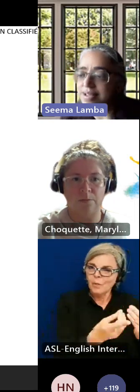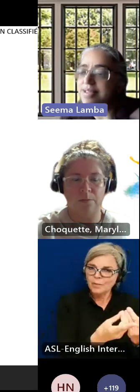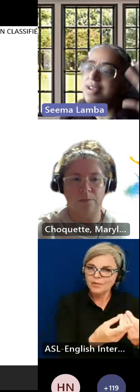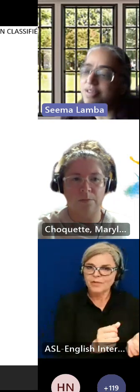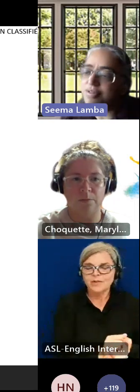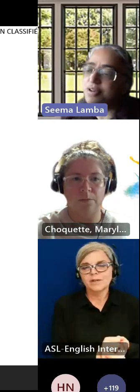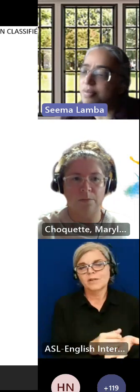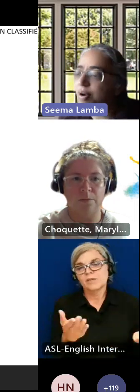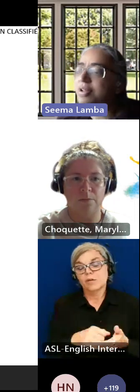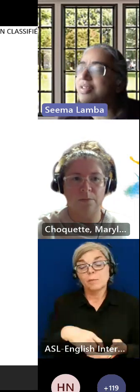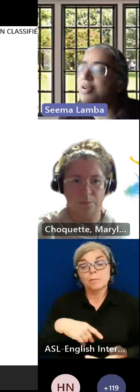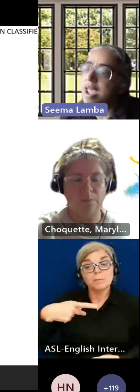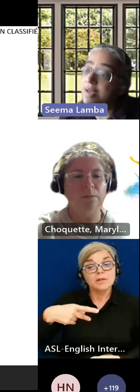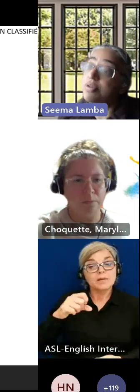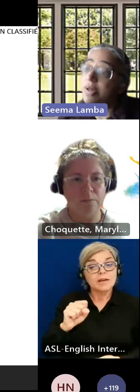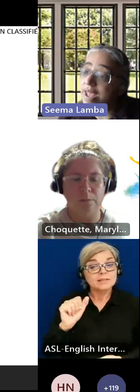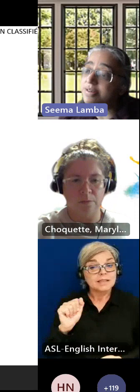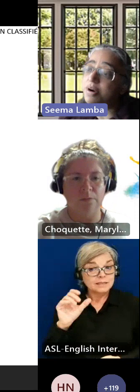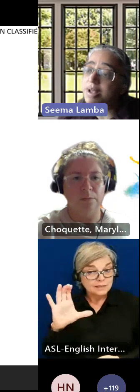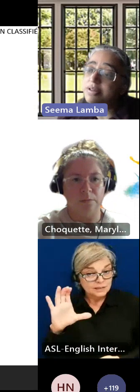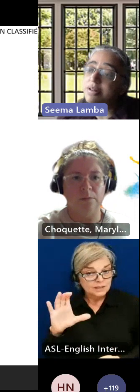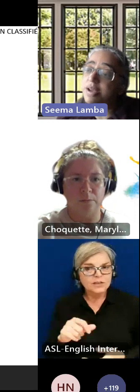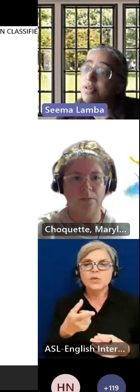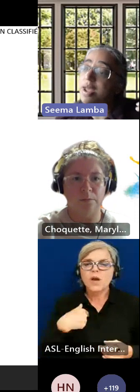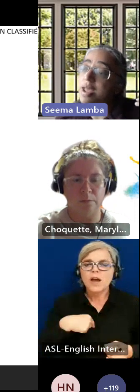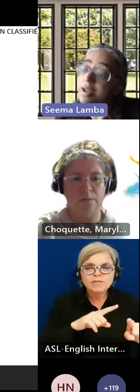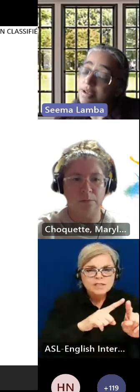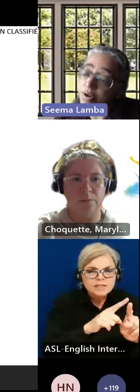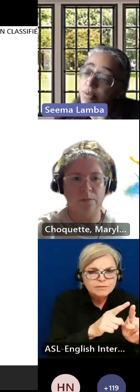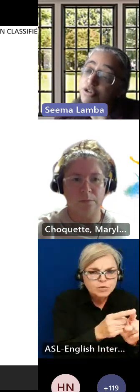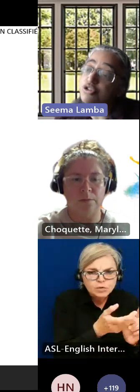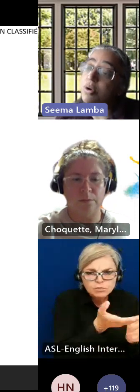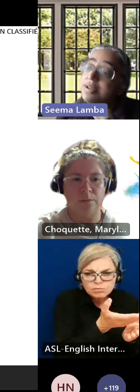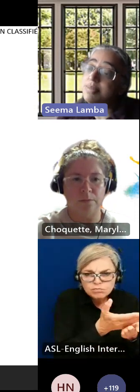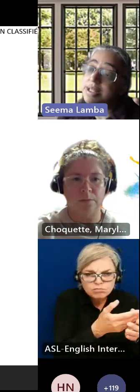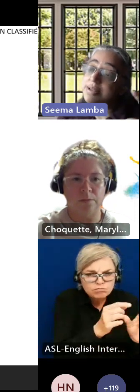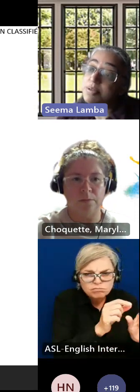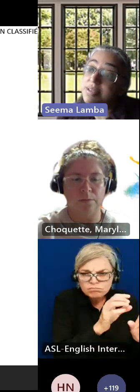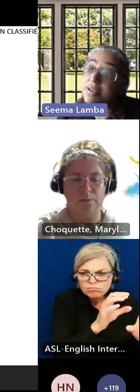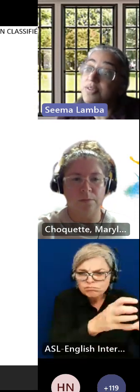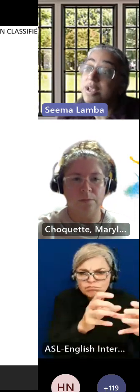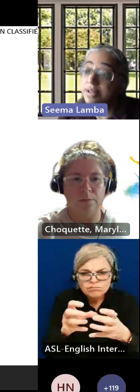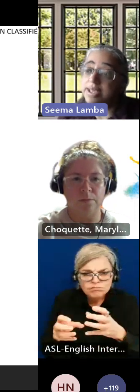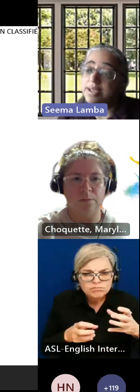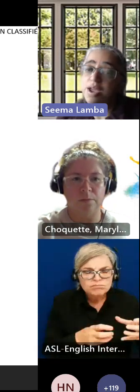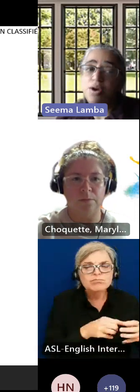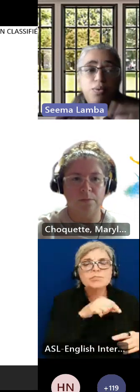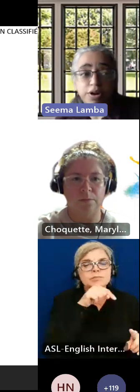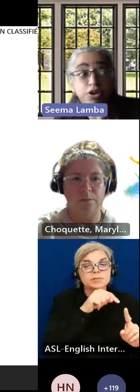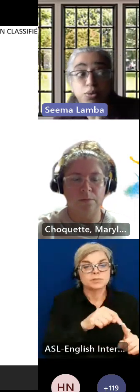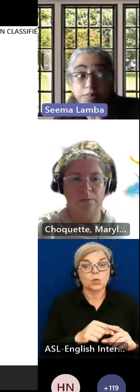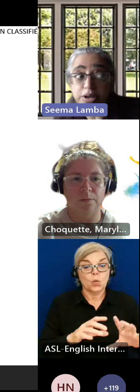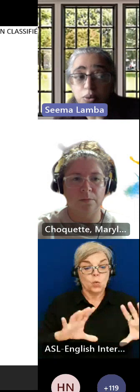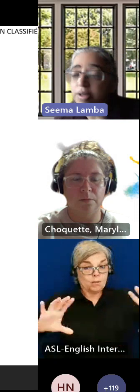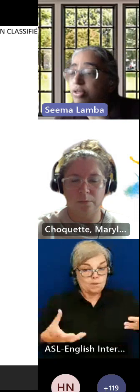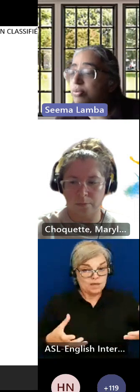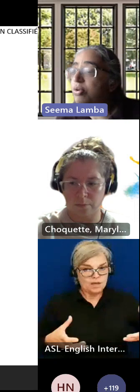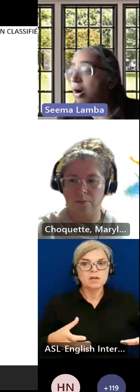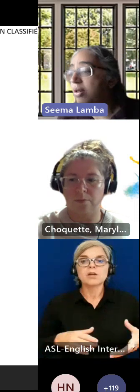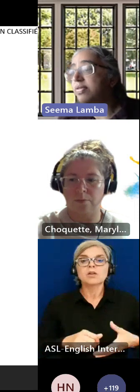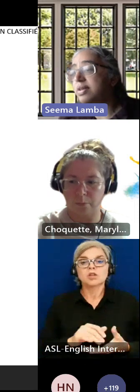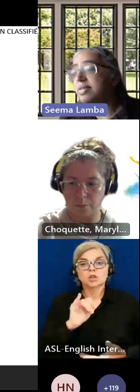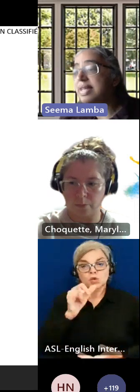like PSAC, there's components that we have. So at that departmental level, joint committee specifically where you would be